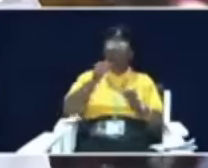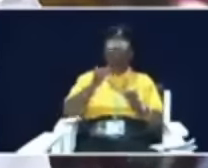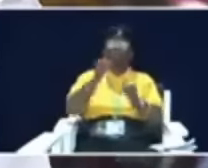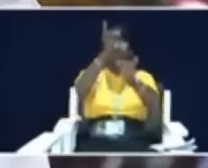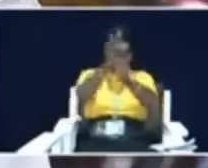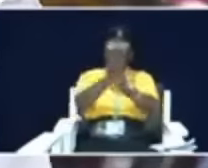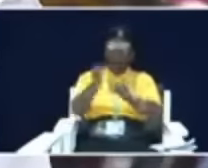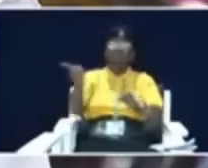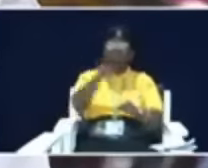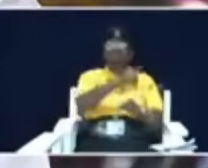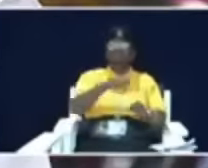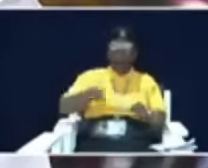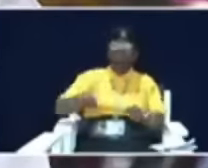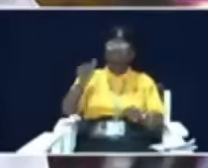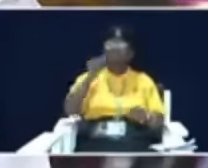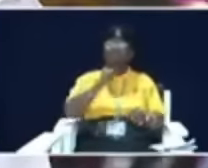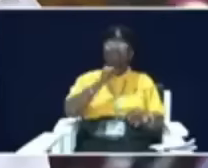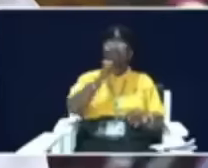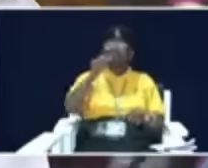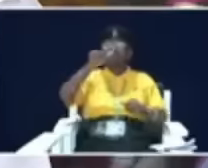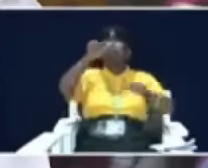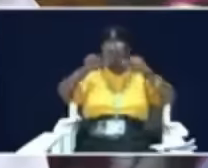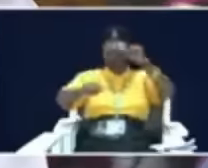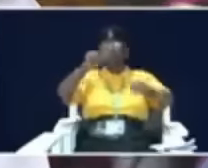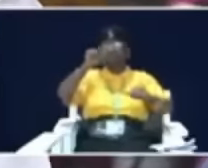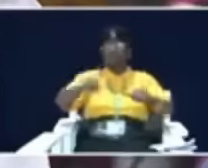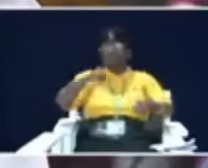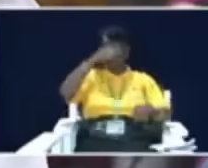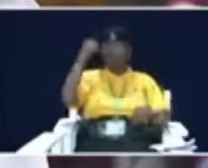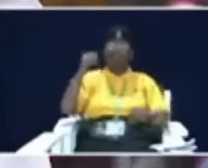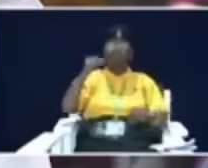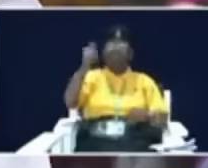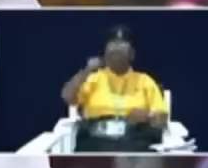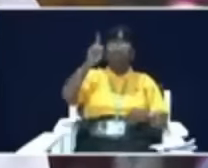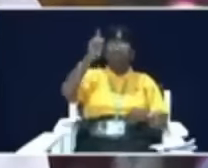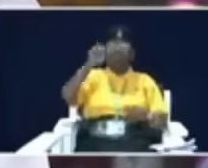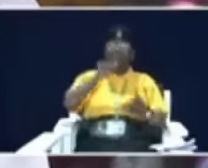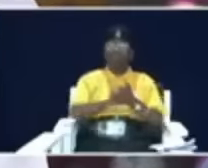Because it says, anyone who is wavering won't get anything from God.